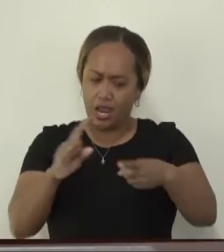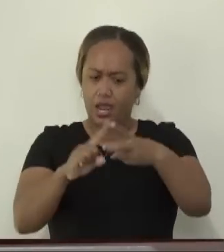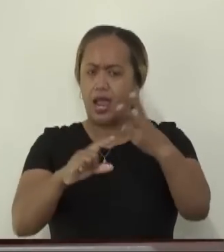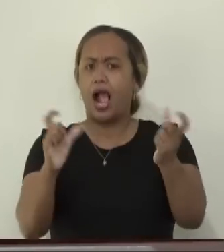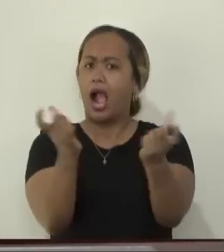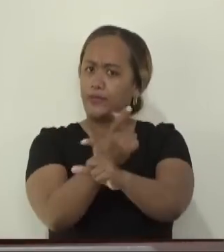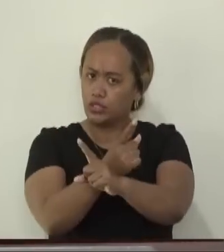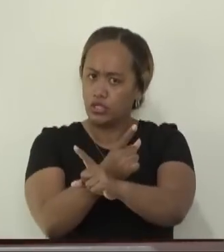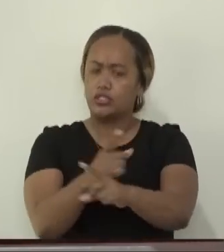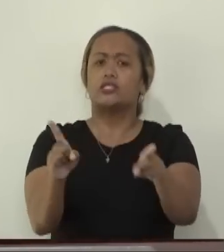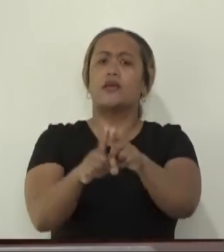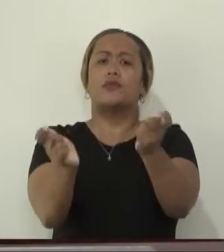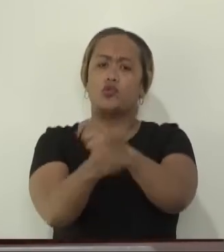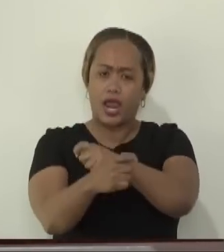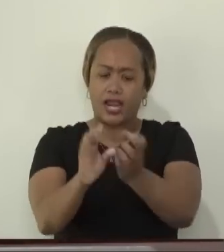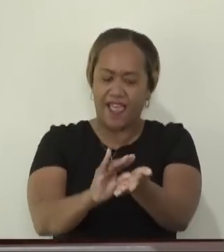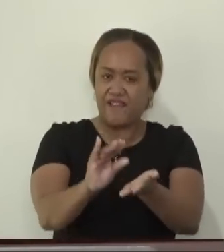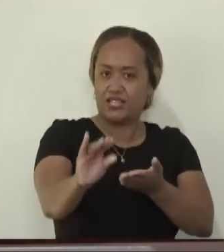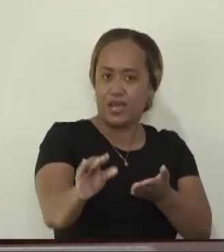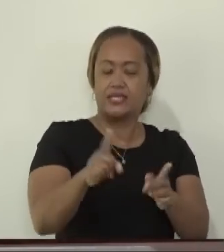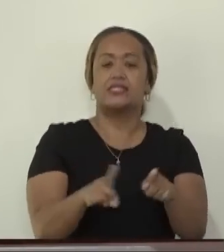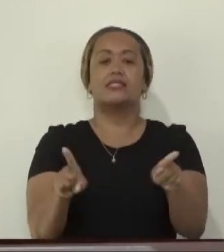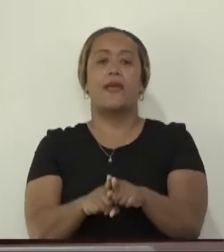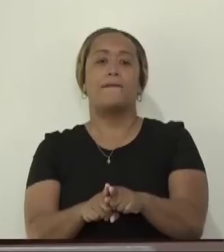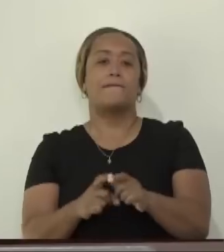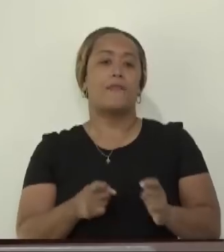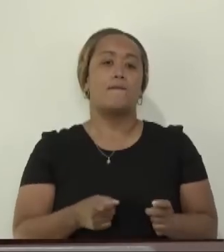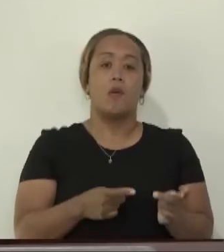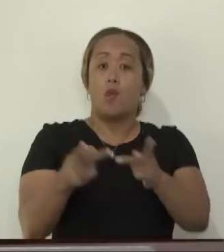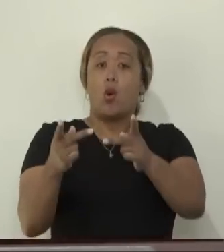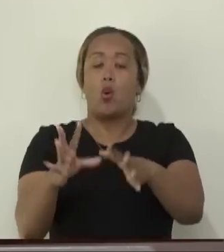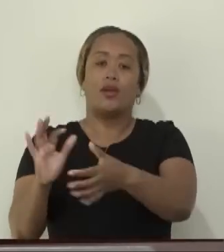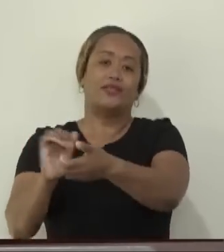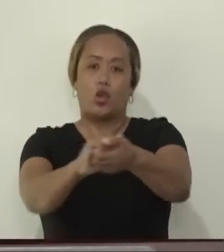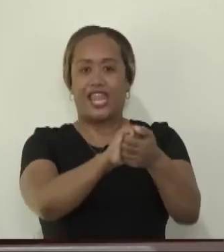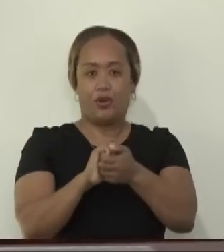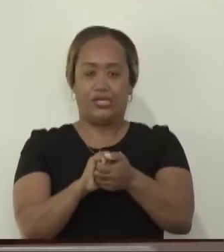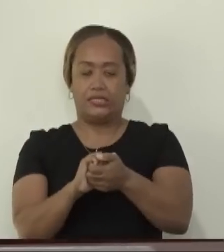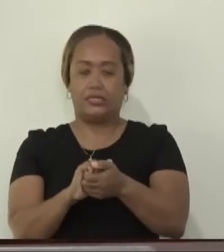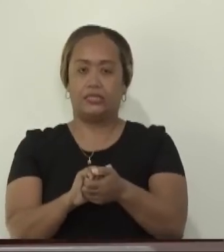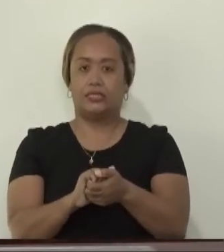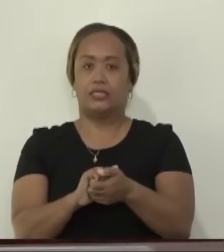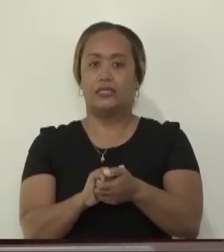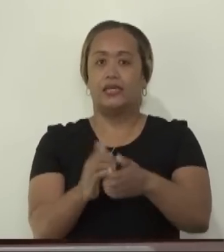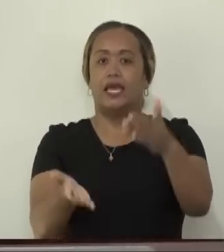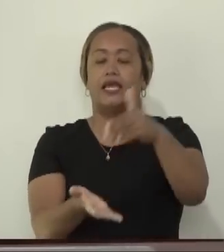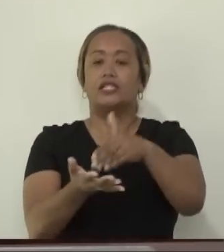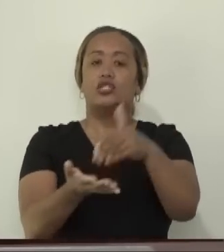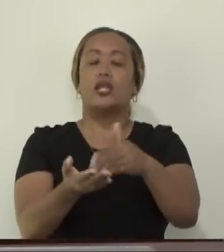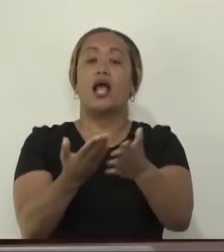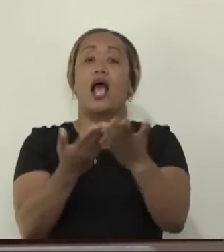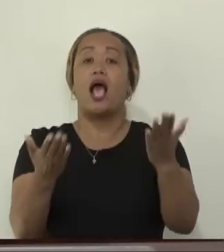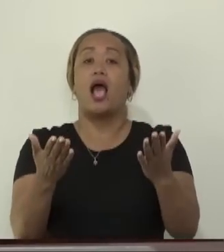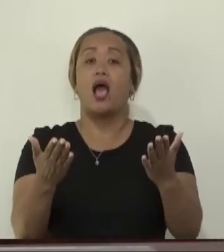change, on trade and investment, and promoting regional solidarity. In addition,